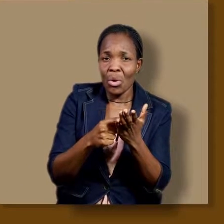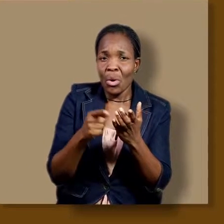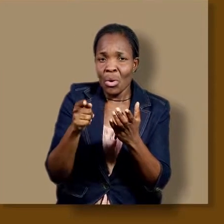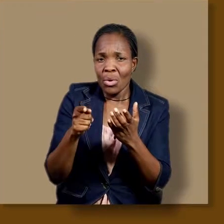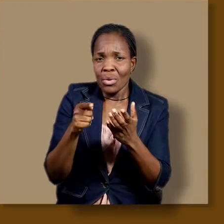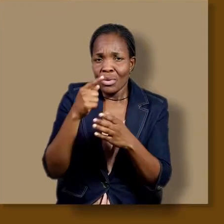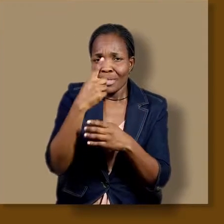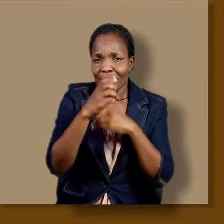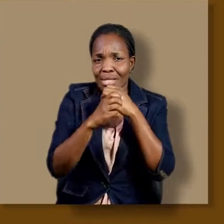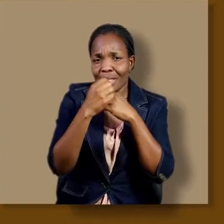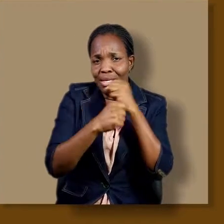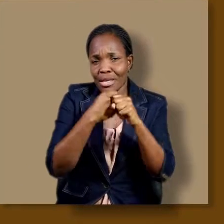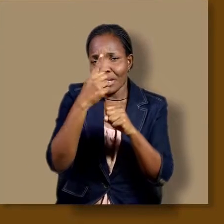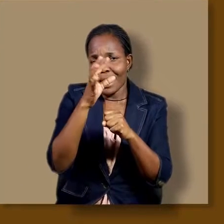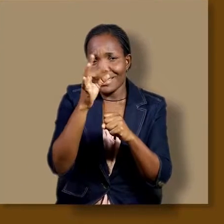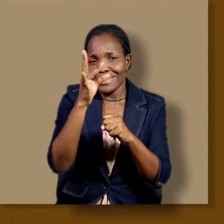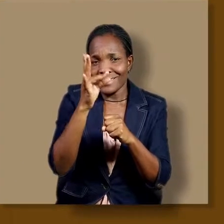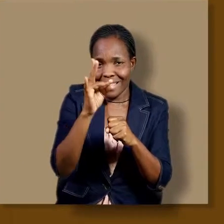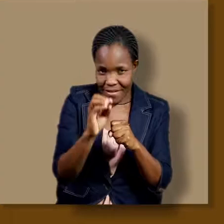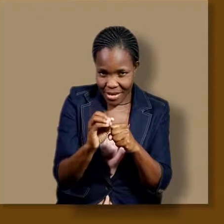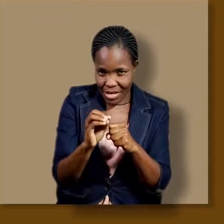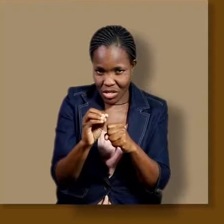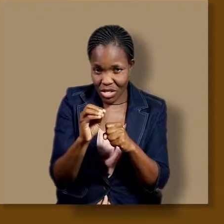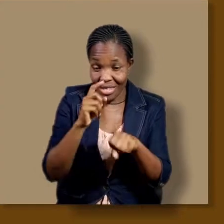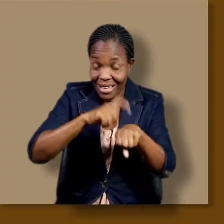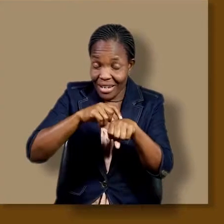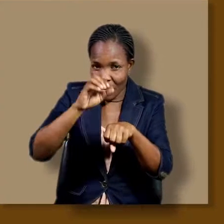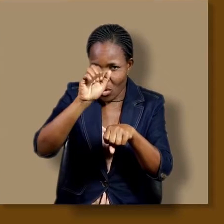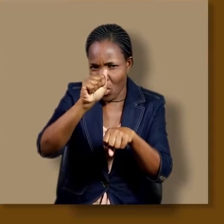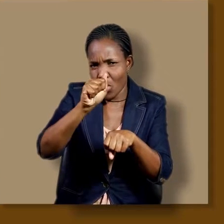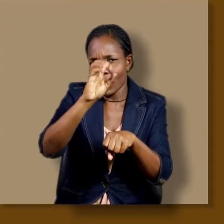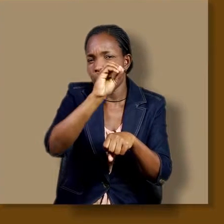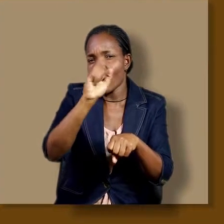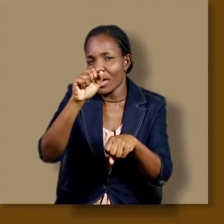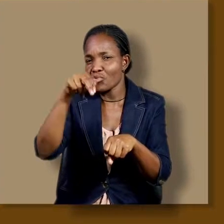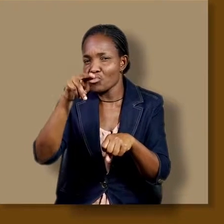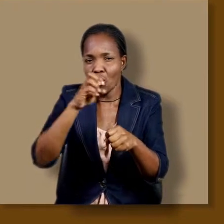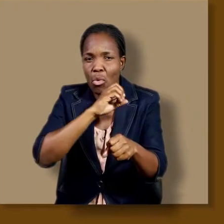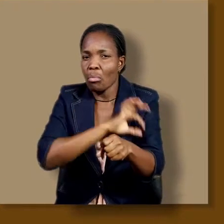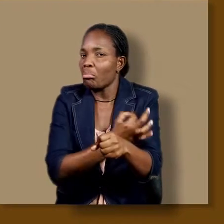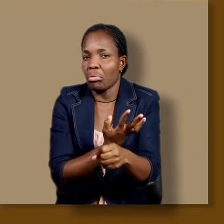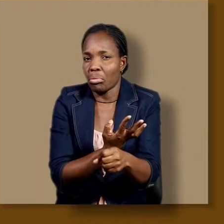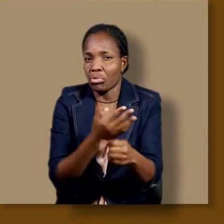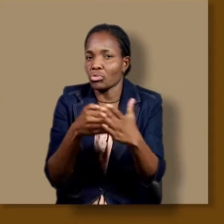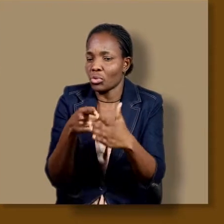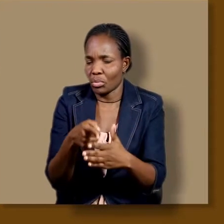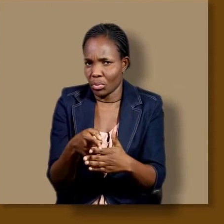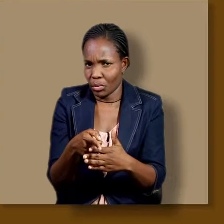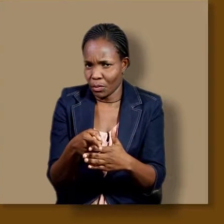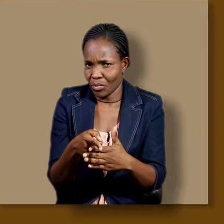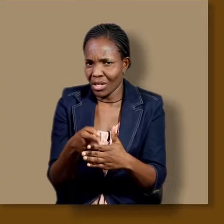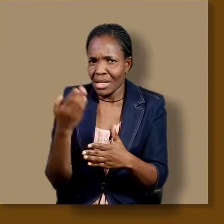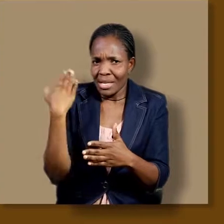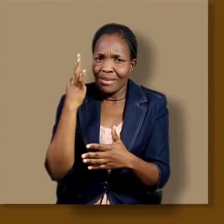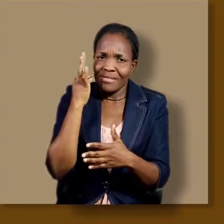Amin in the 1970s, the OAU was powerless to stop them. Former French colonies formed a faction